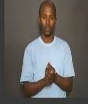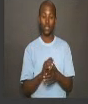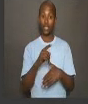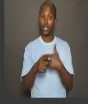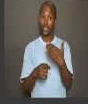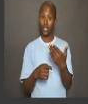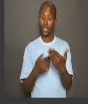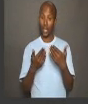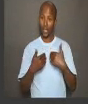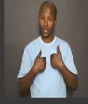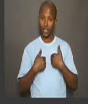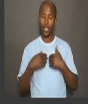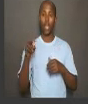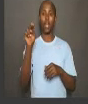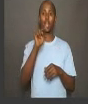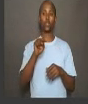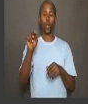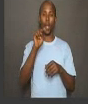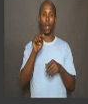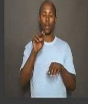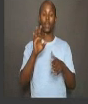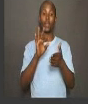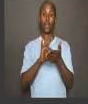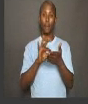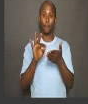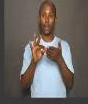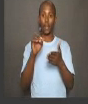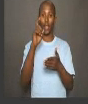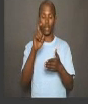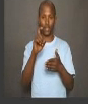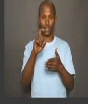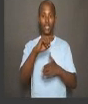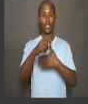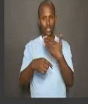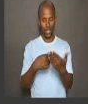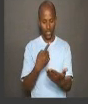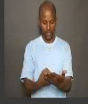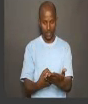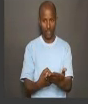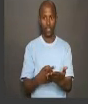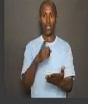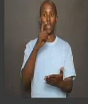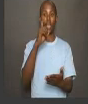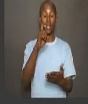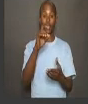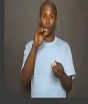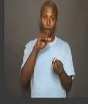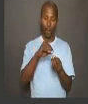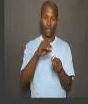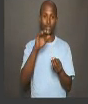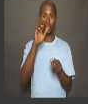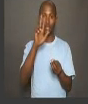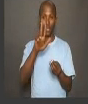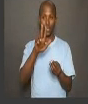There is a natural number x such that x plus